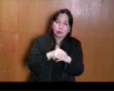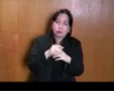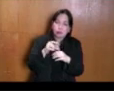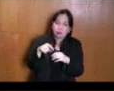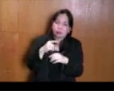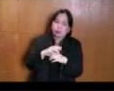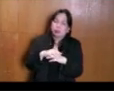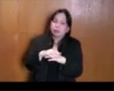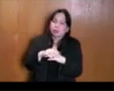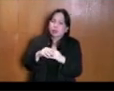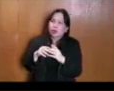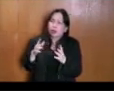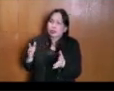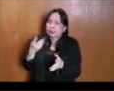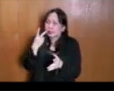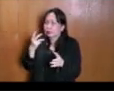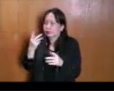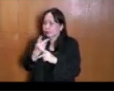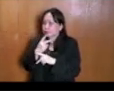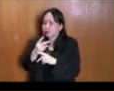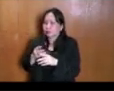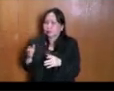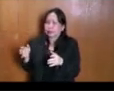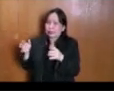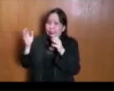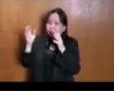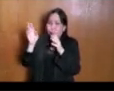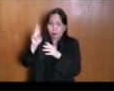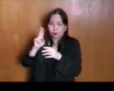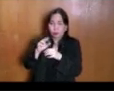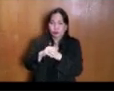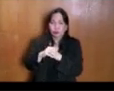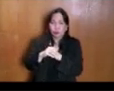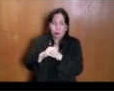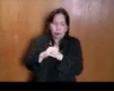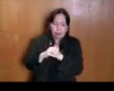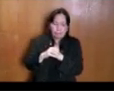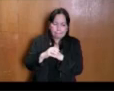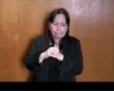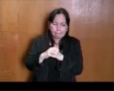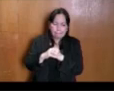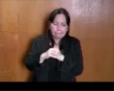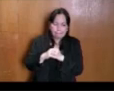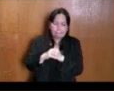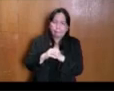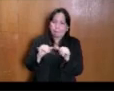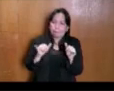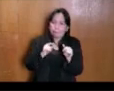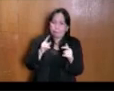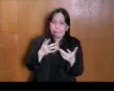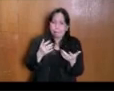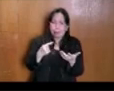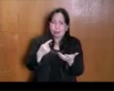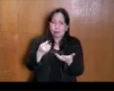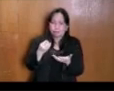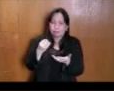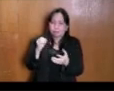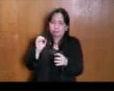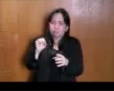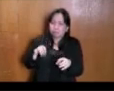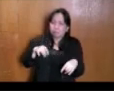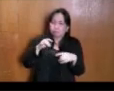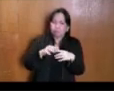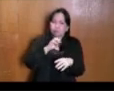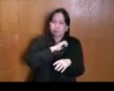predicting or estimating building height as well as year of construction to better as input to energy use models to